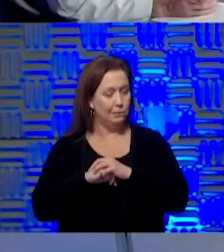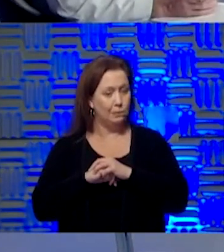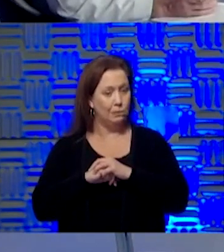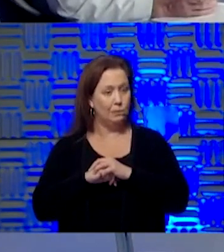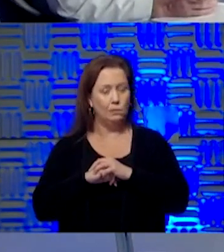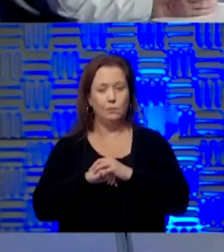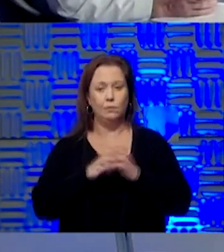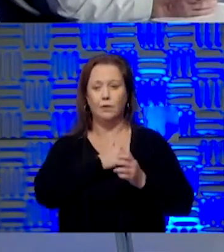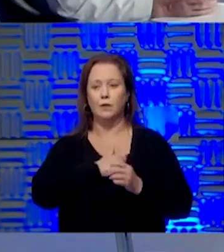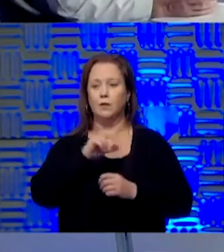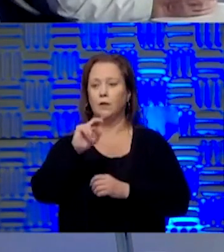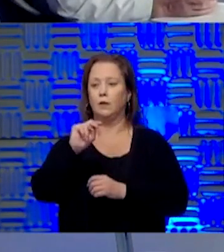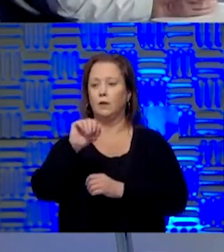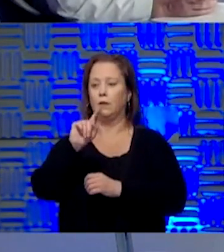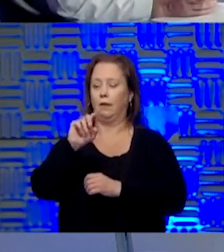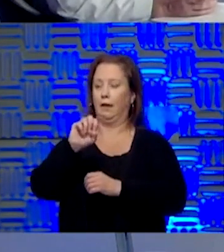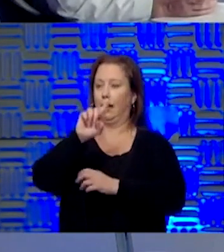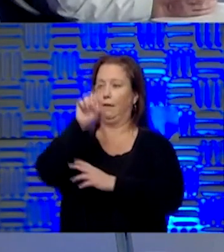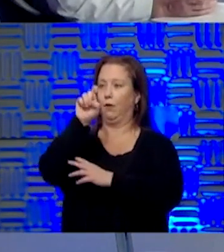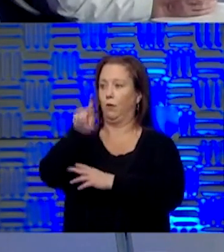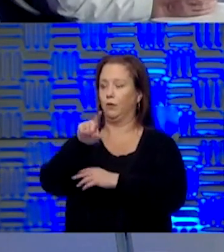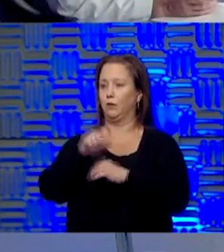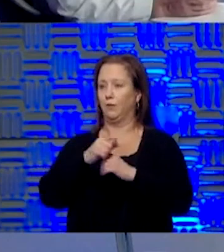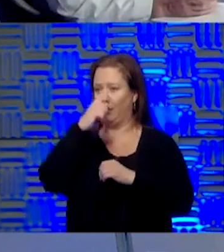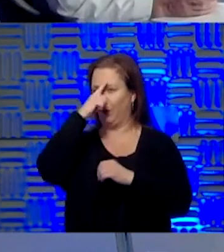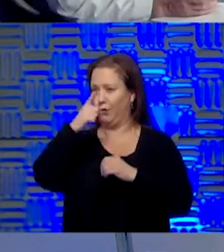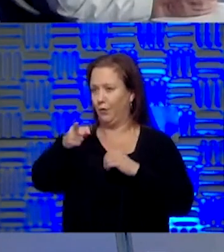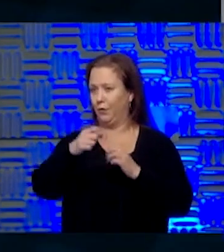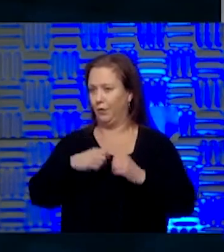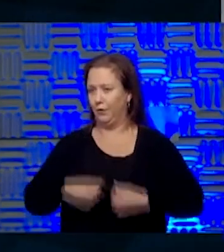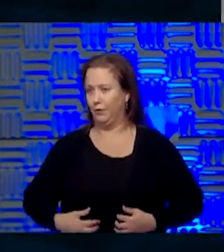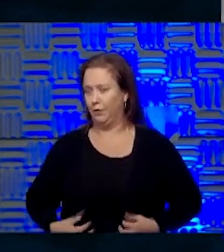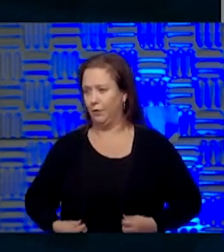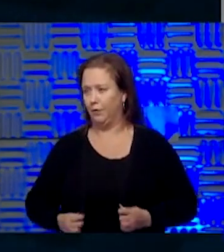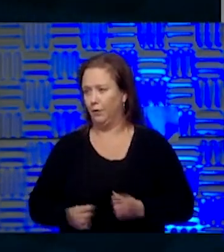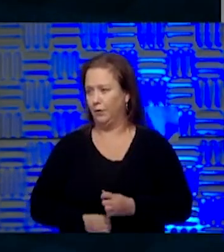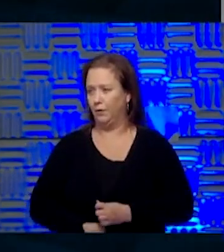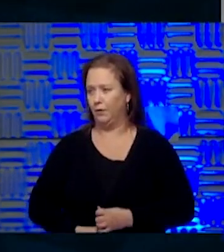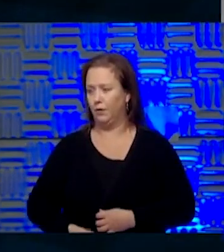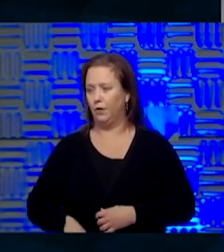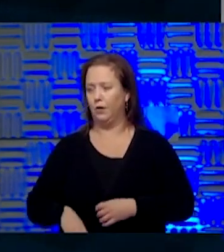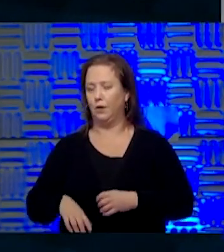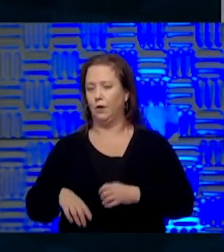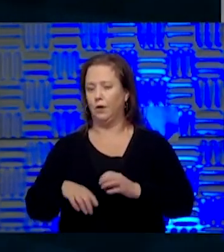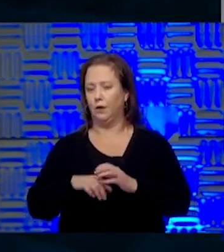Sorry, this is Nate. I do have a question for you. I have a nurse, most